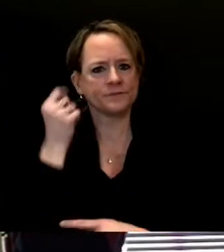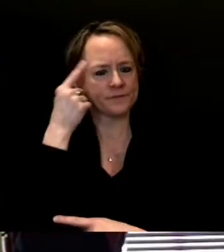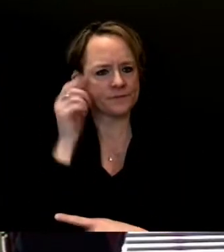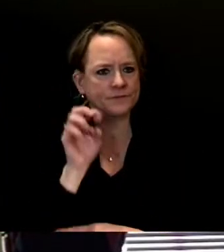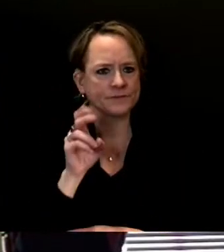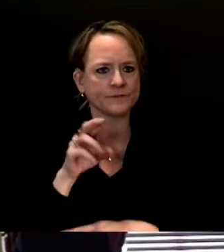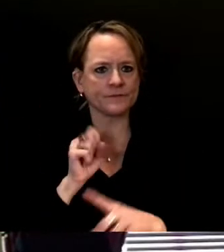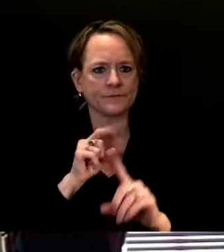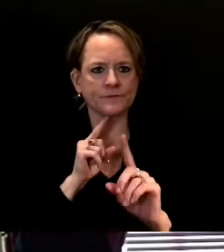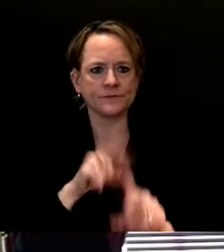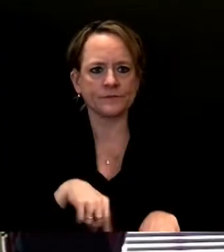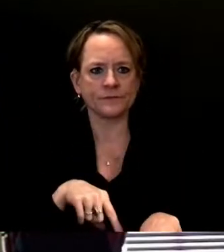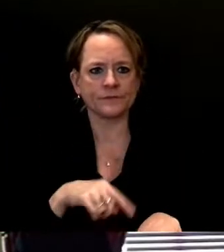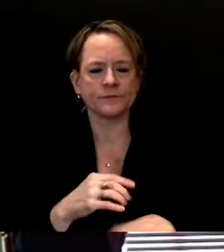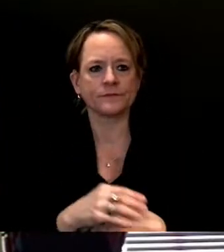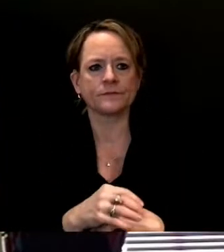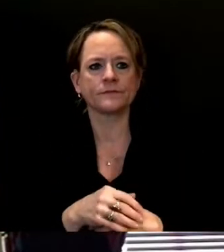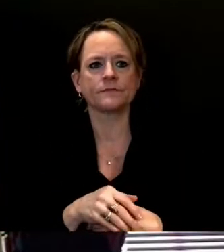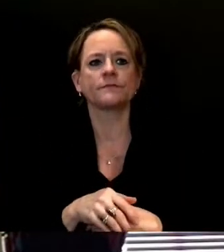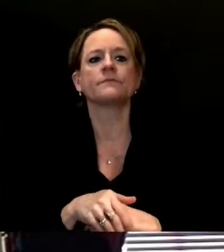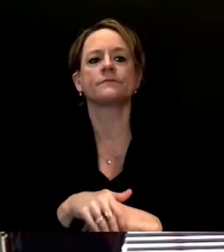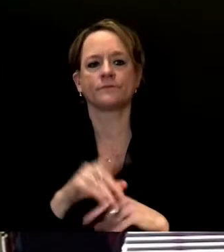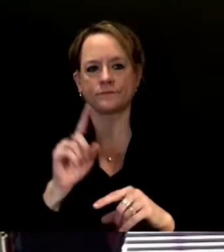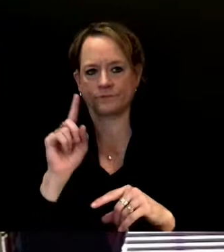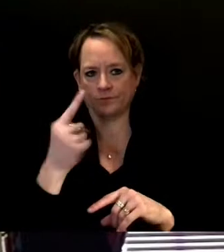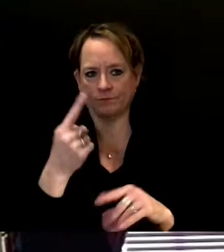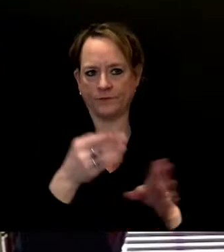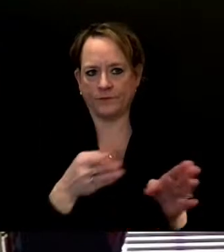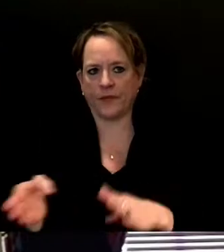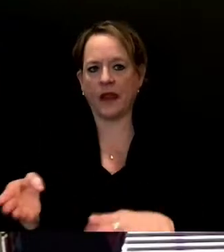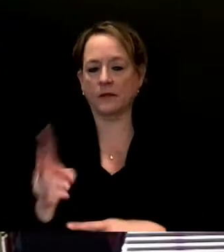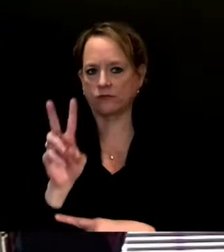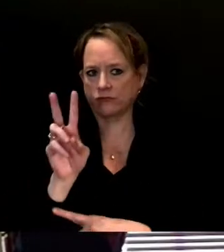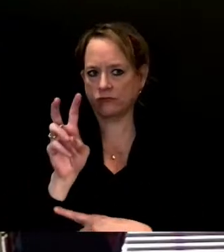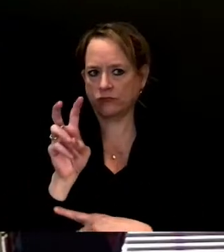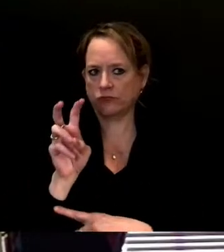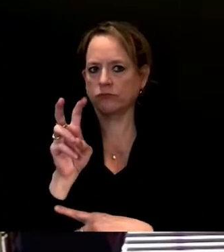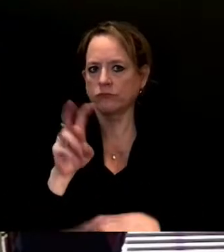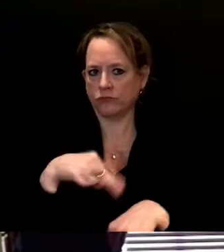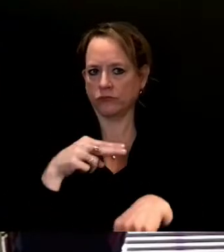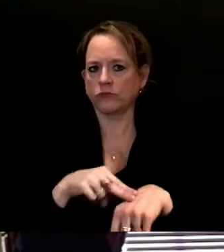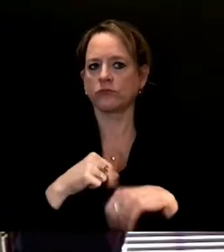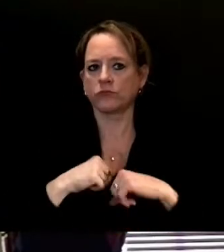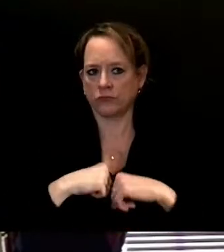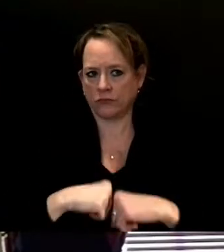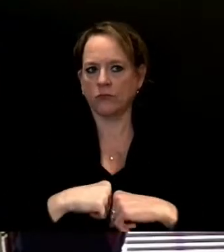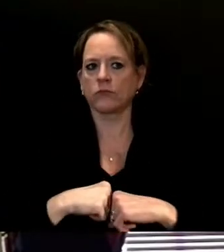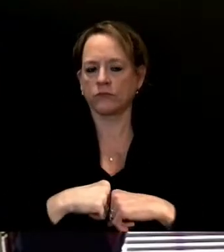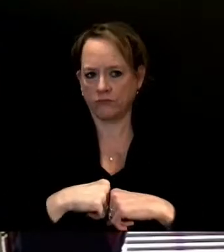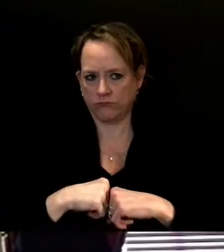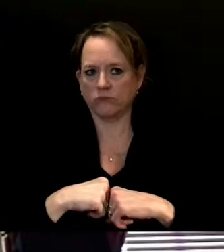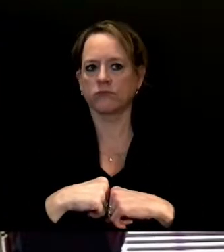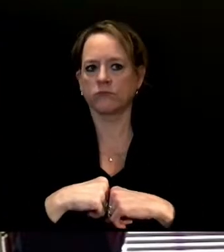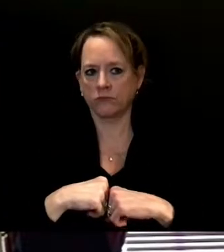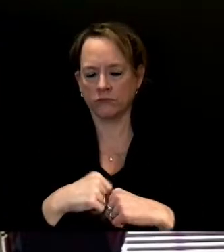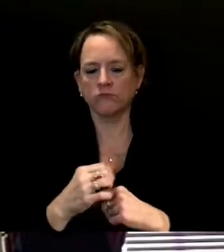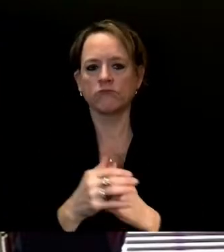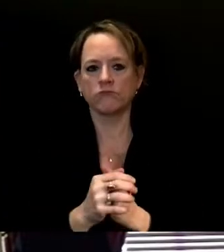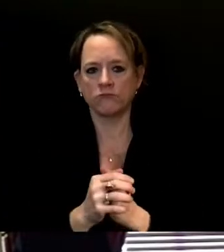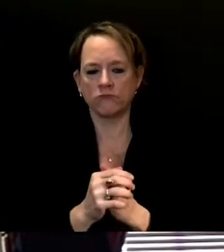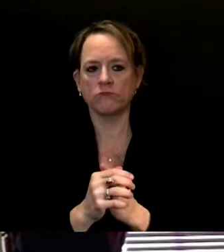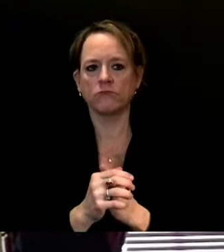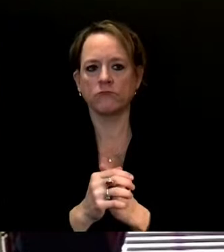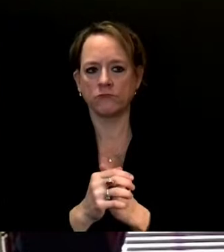Guards people, men and women, and those 200, they have to